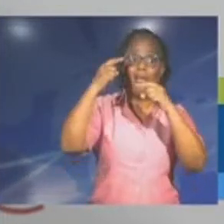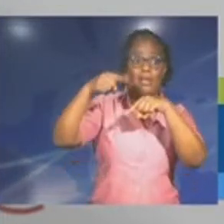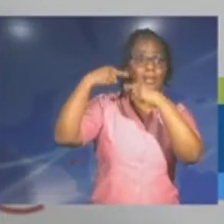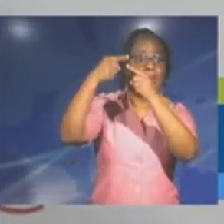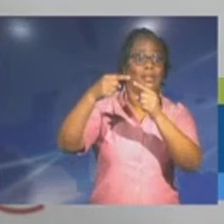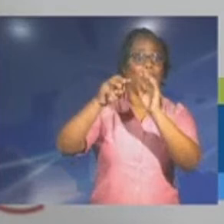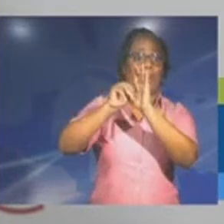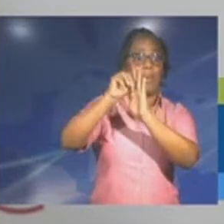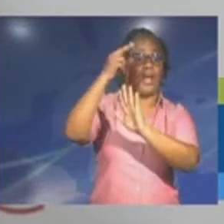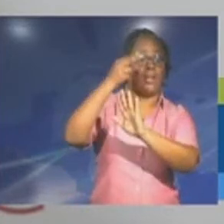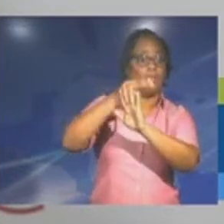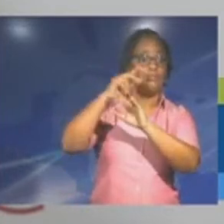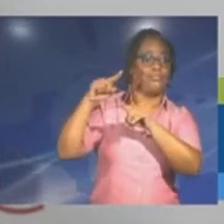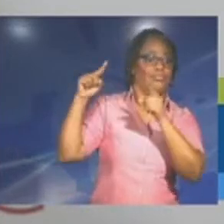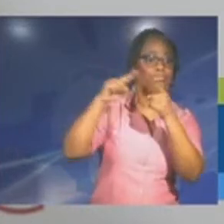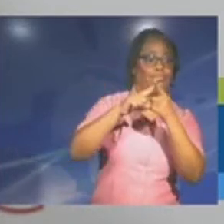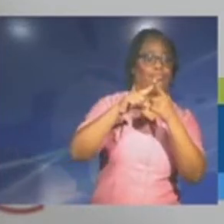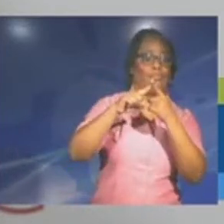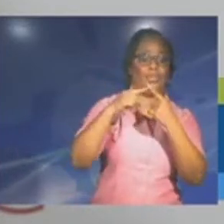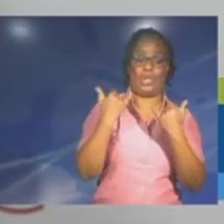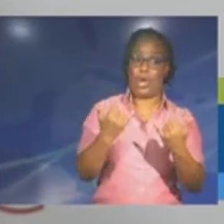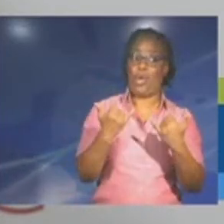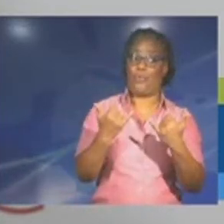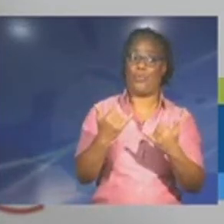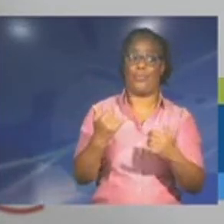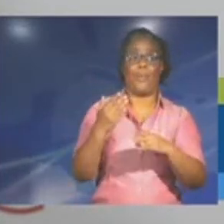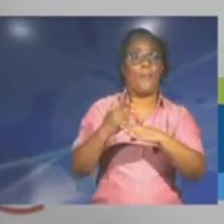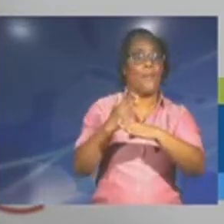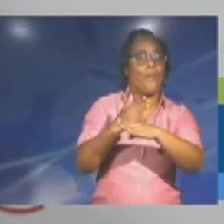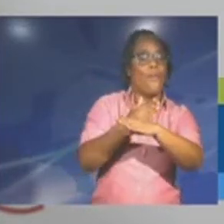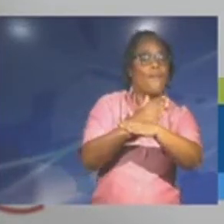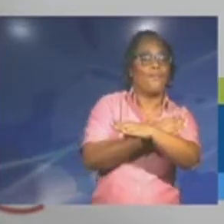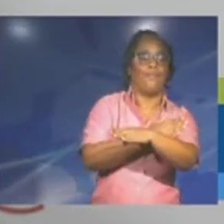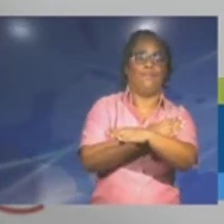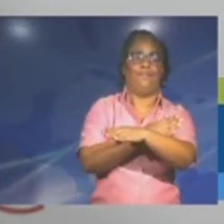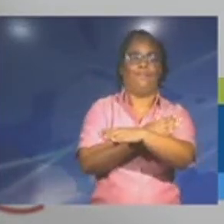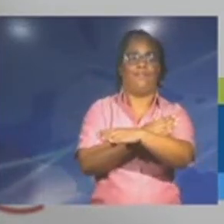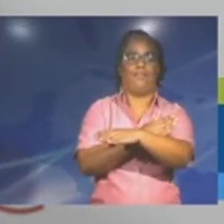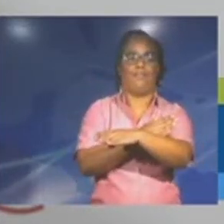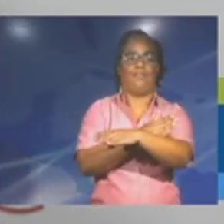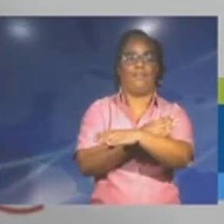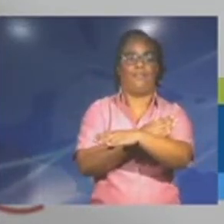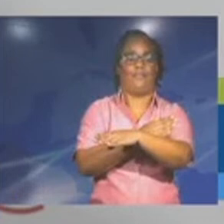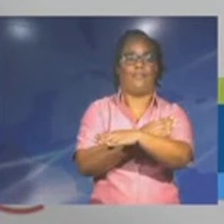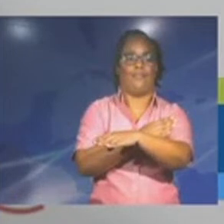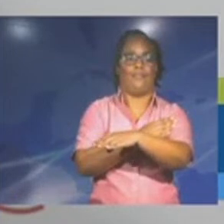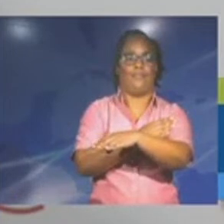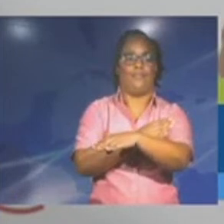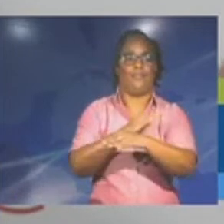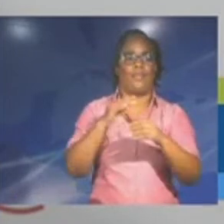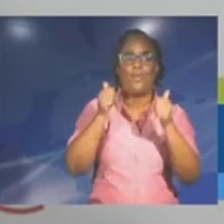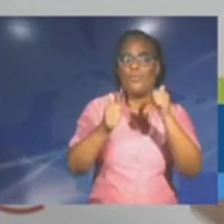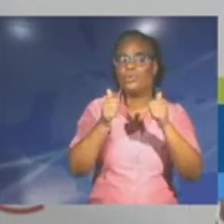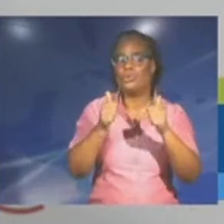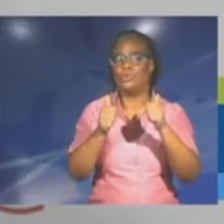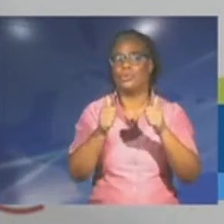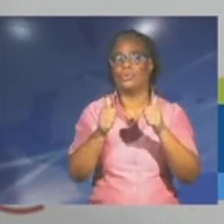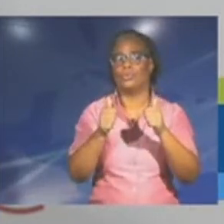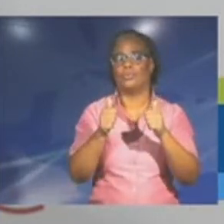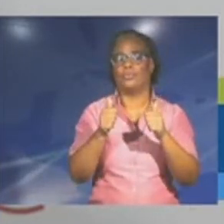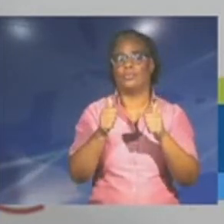yesterday. Approval of standardized clinical guidelines for the treatment of diabetes. We must have standardized